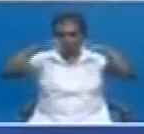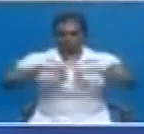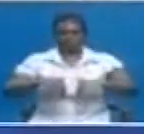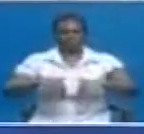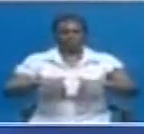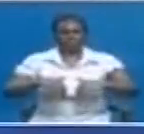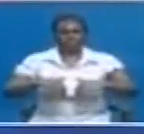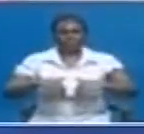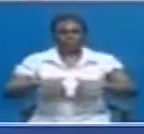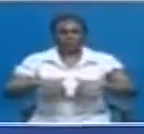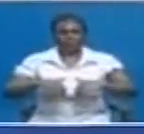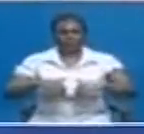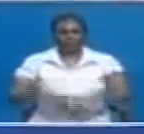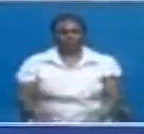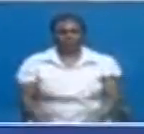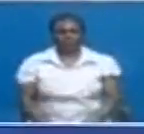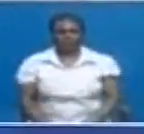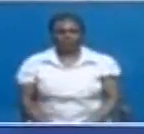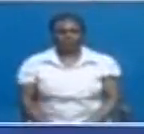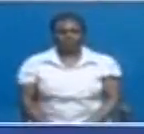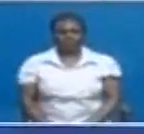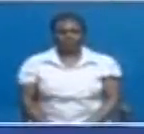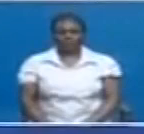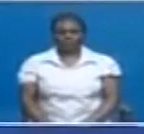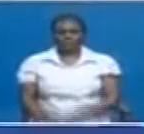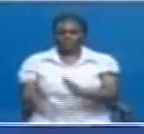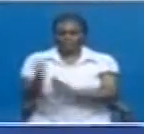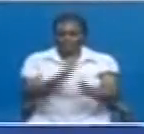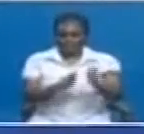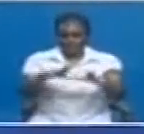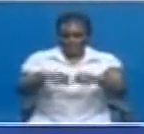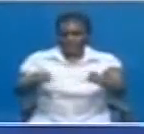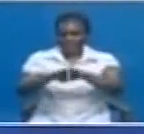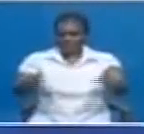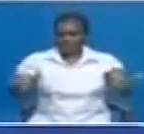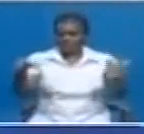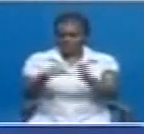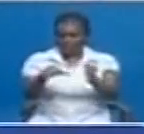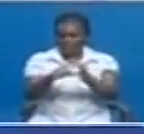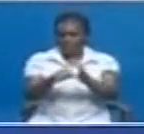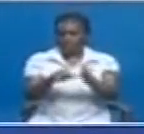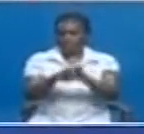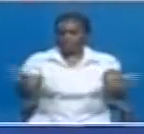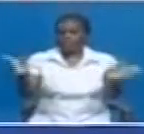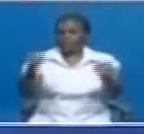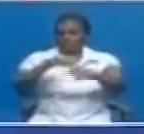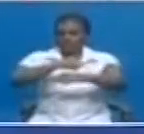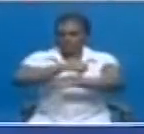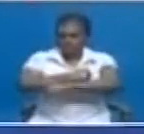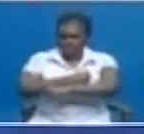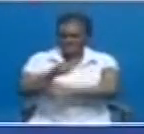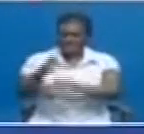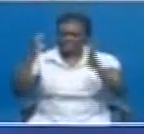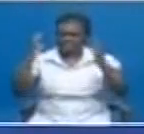ICT, expected to address the teachers. Stemming the systemic land-grabbing menace among public schools here in the country has been one